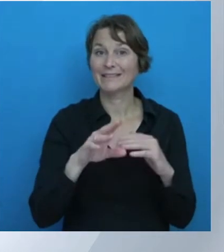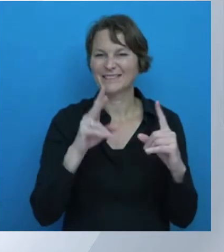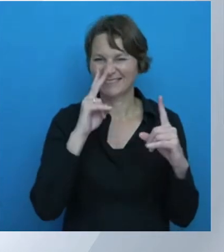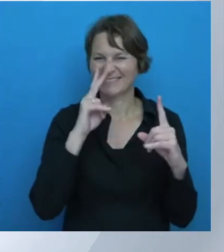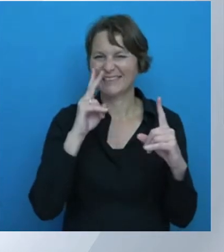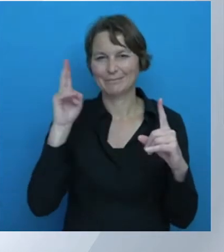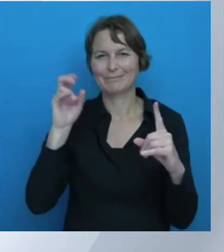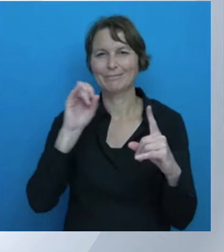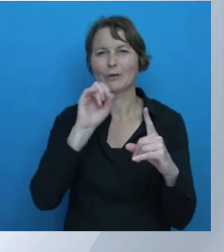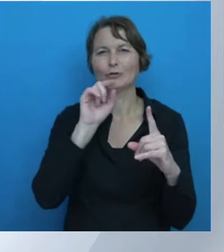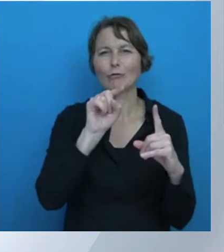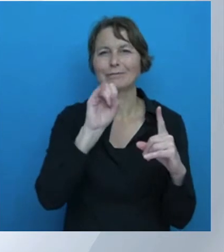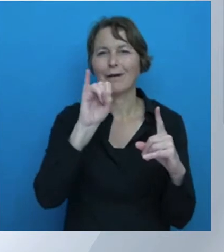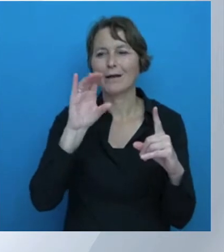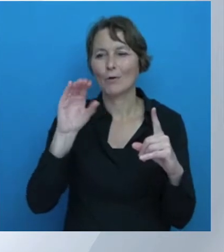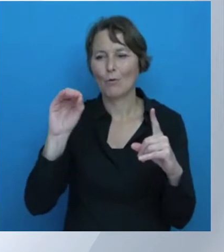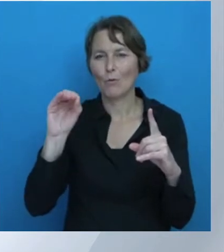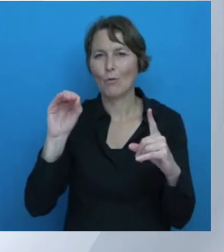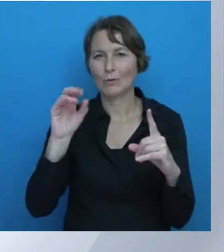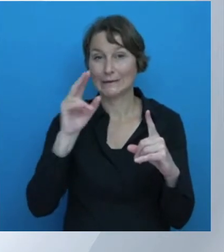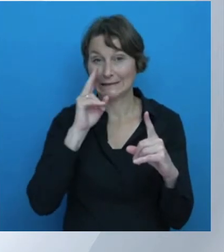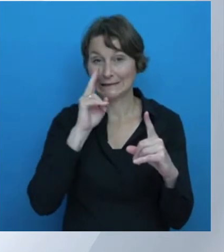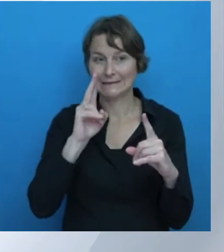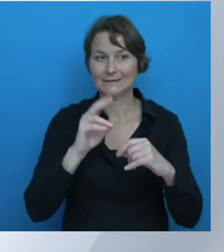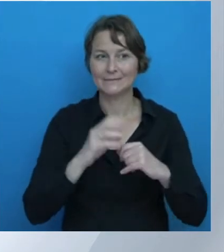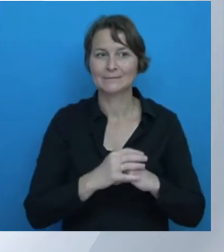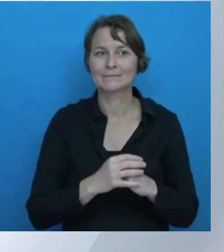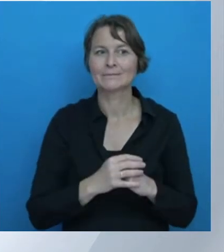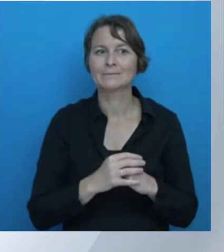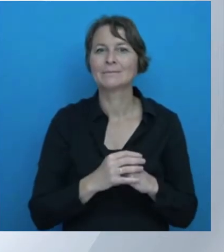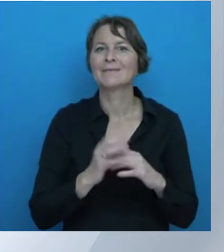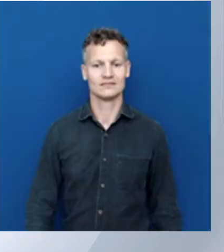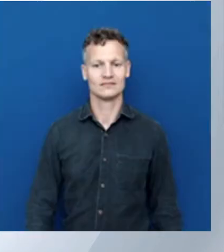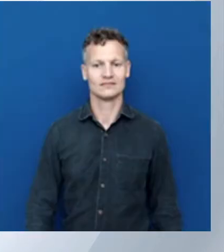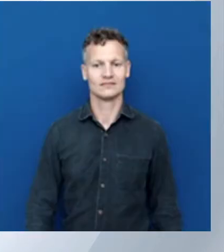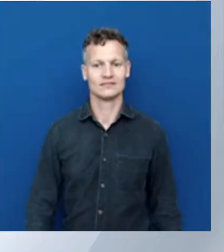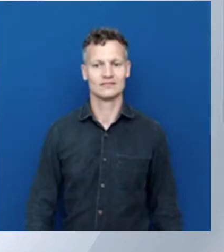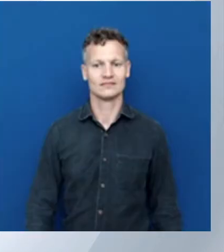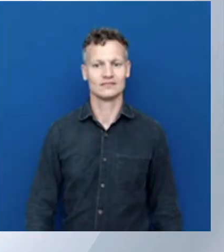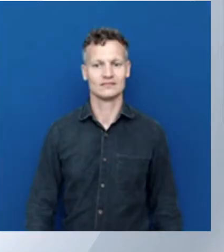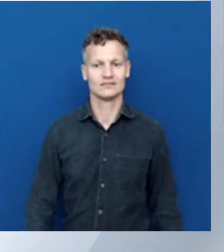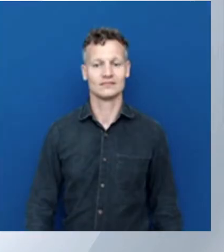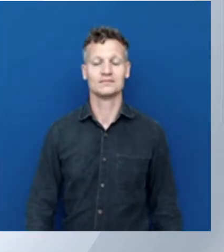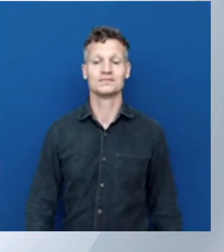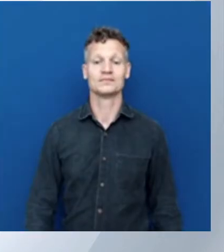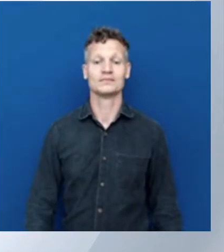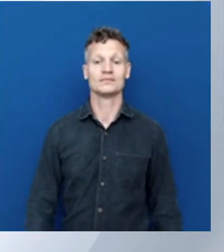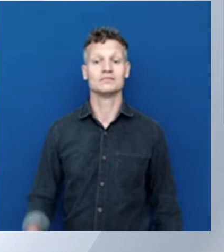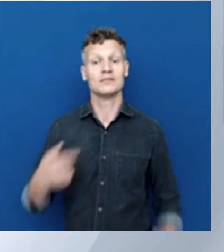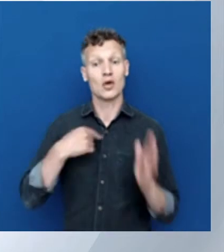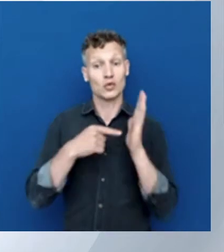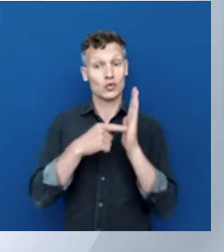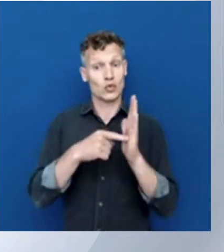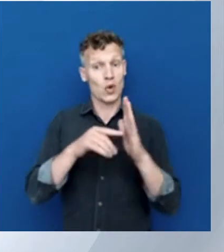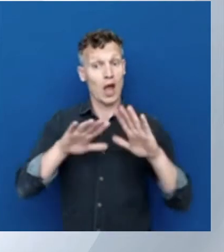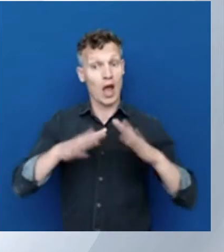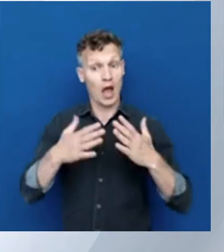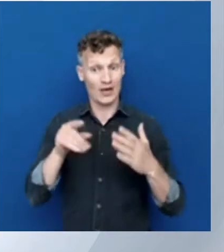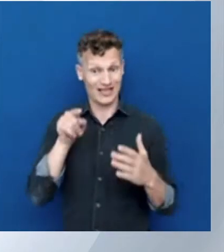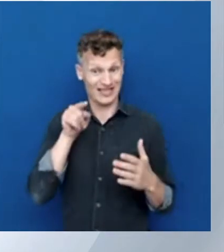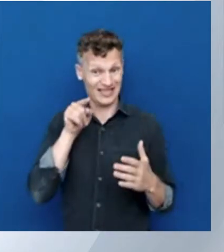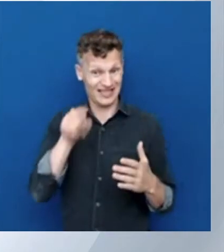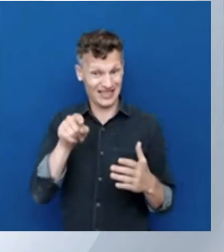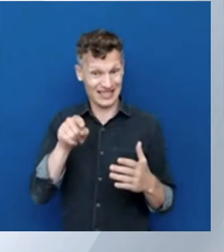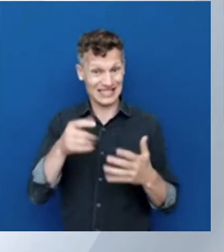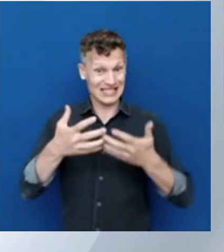accessibilityinsights.io and create a Chrome or Edge add-on. And I'm going to show you how to take that exact engine and add it